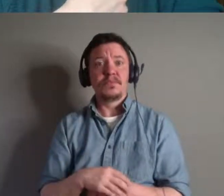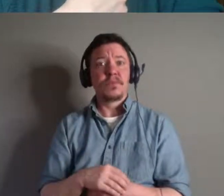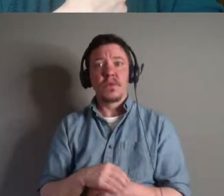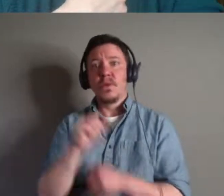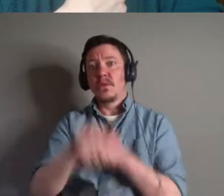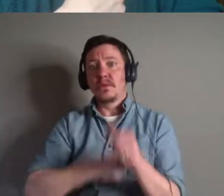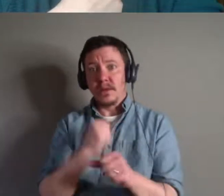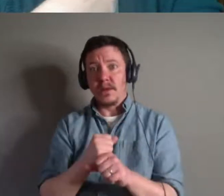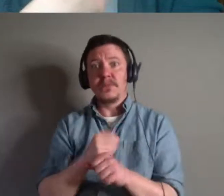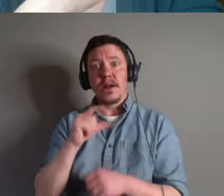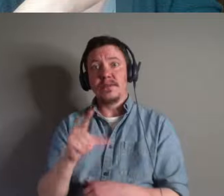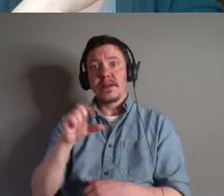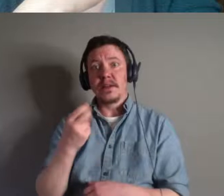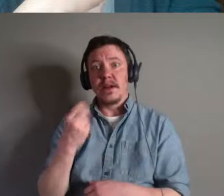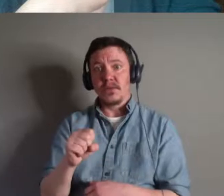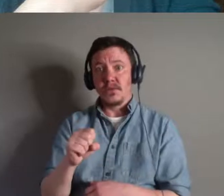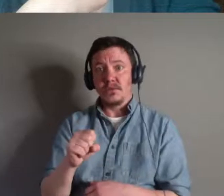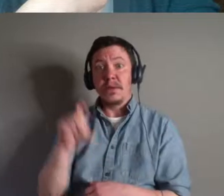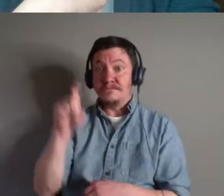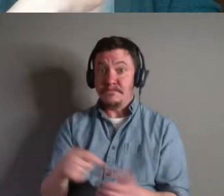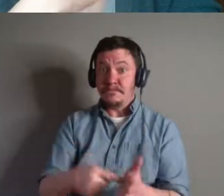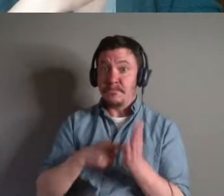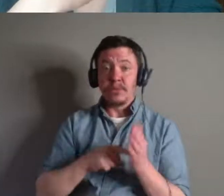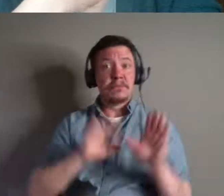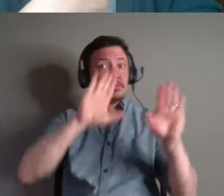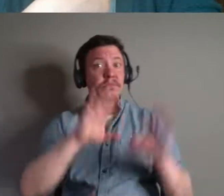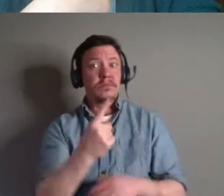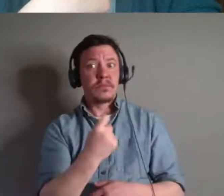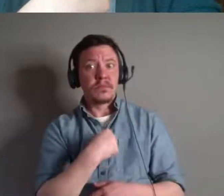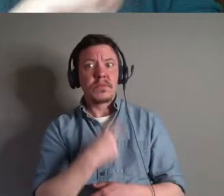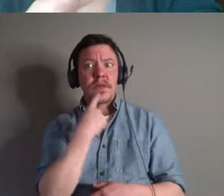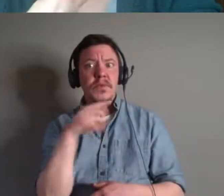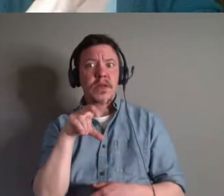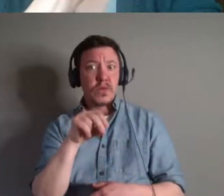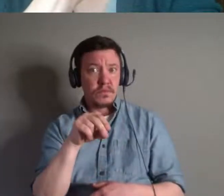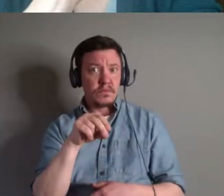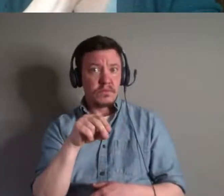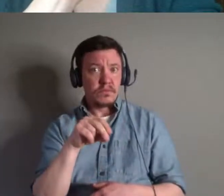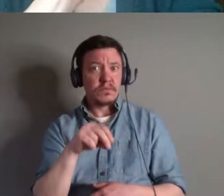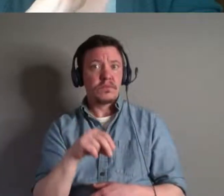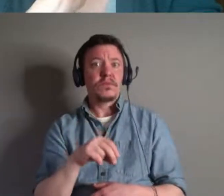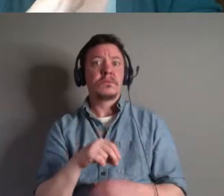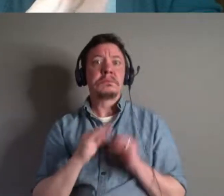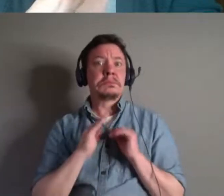Lincoln High School? That's actually a great question. I would say no, as long as